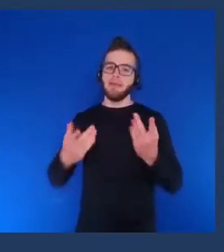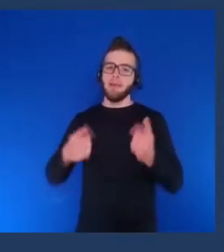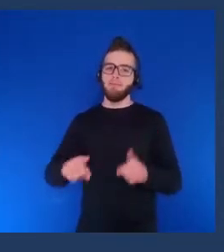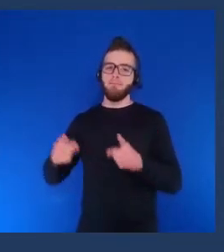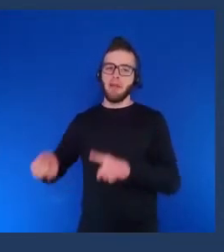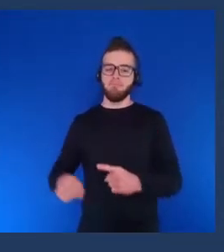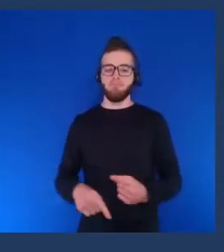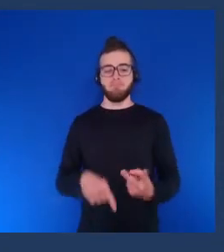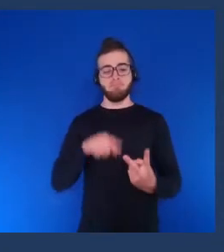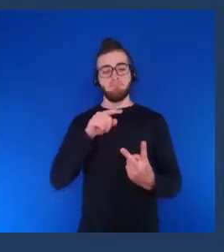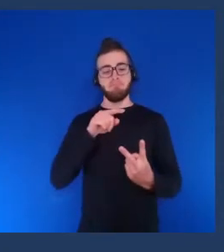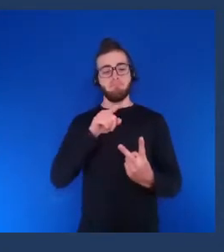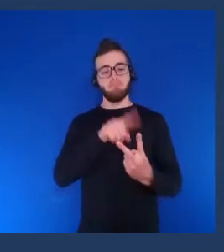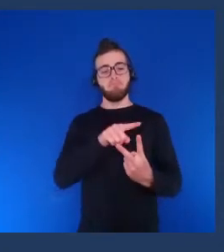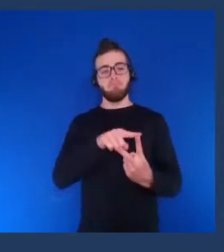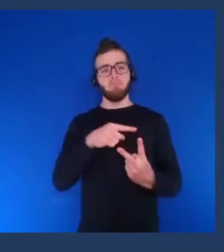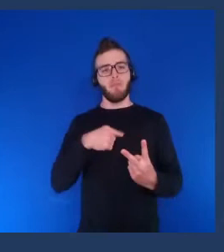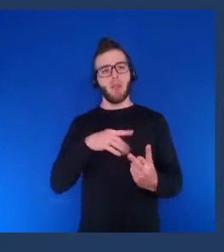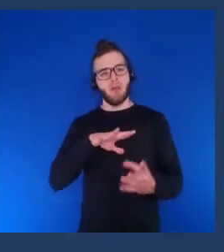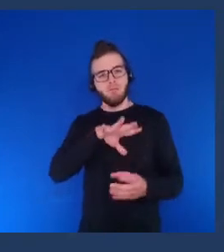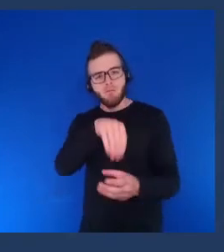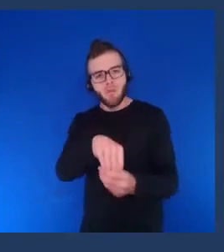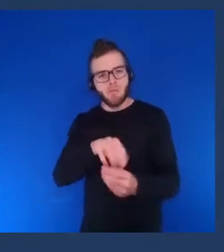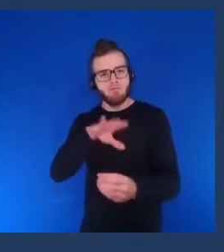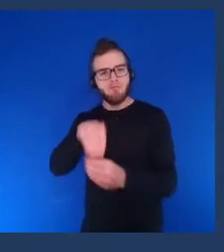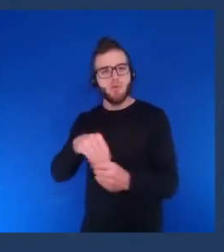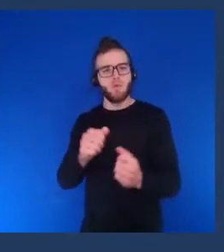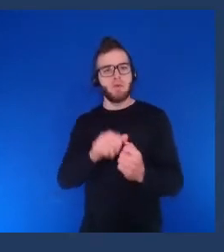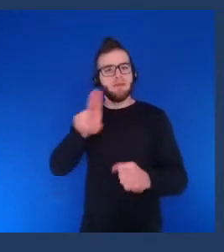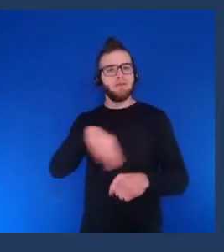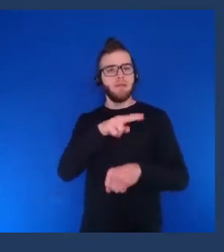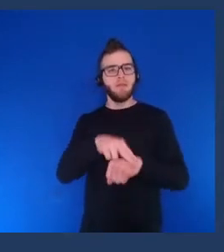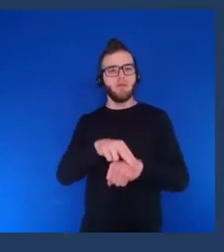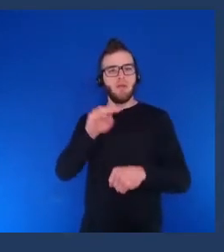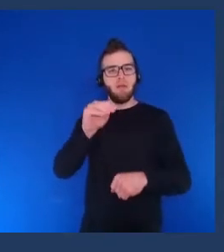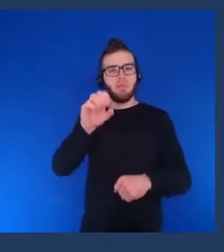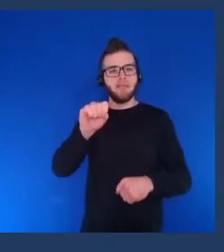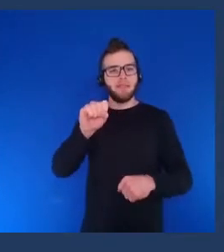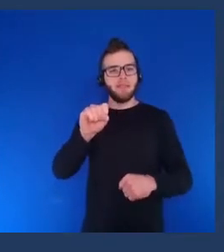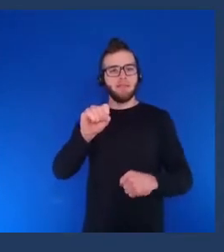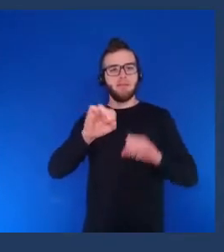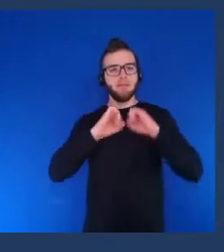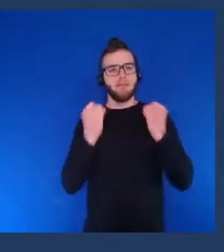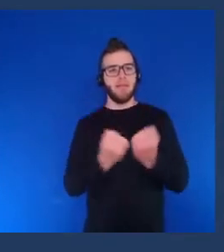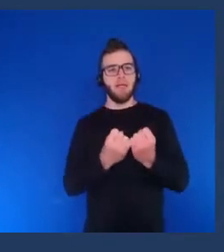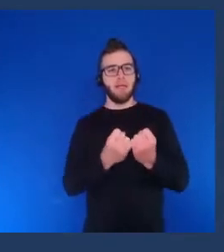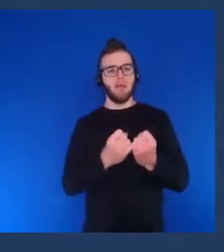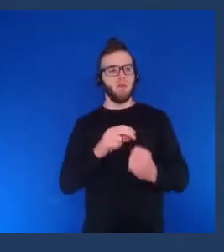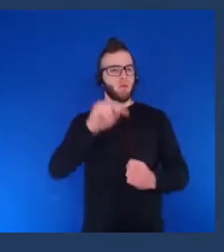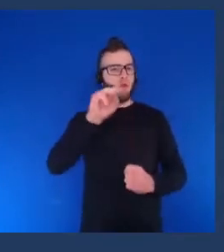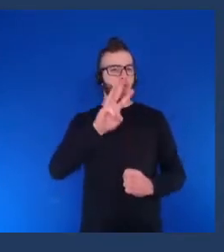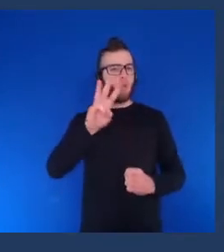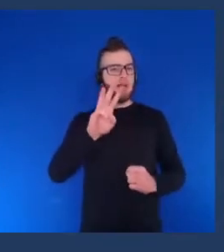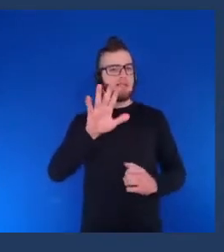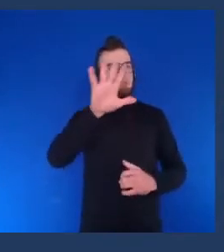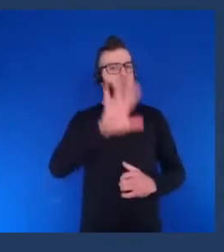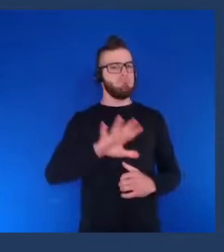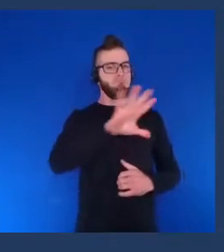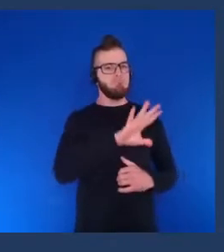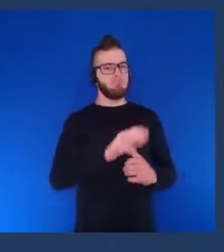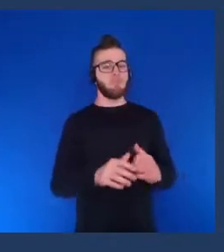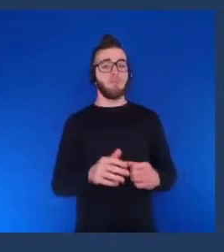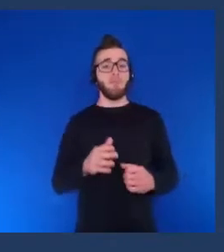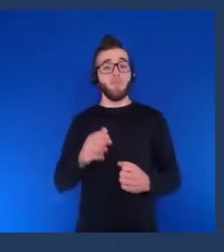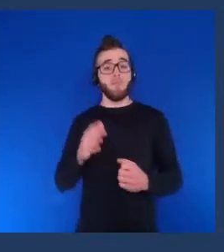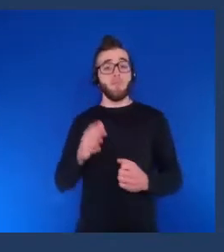MS Society, and more specifically, the Northwest chapter of the MS Society. And through Microsoft, we have a wonderful giving campaign where we